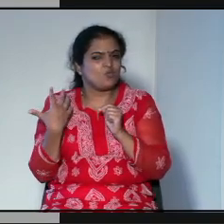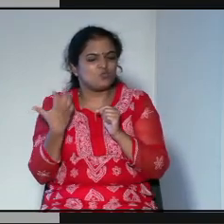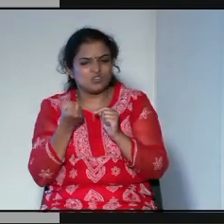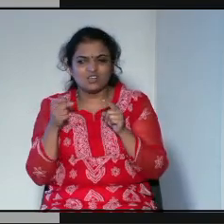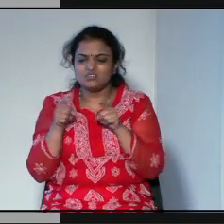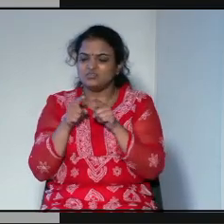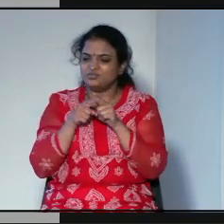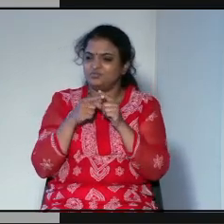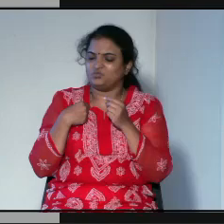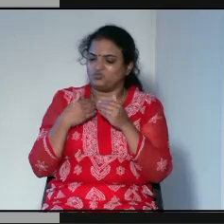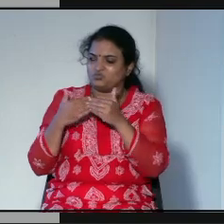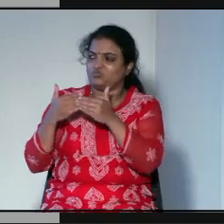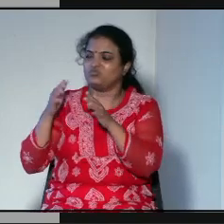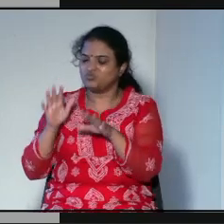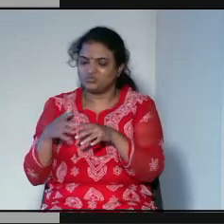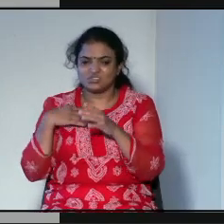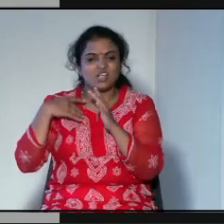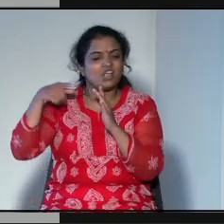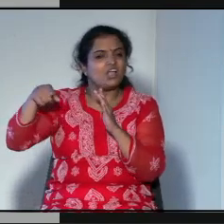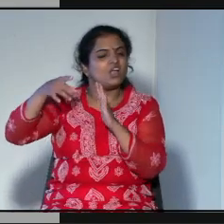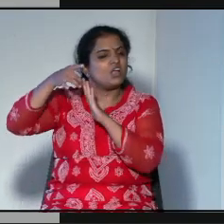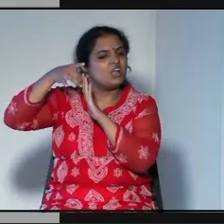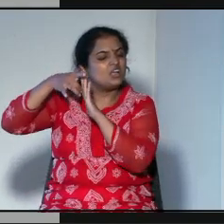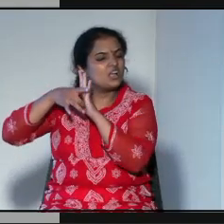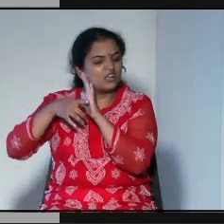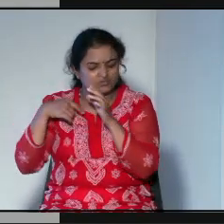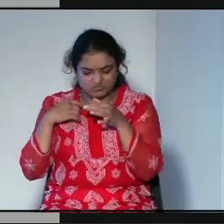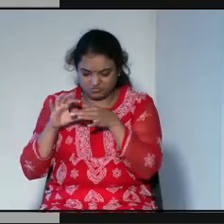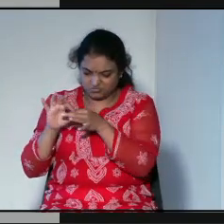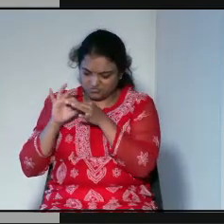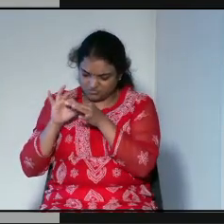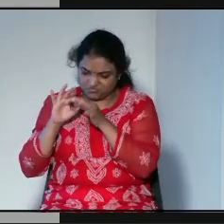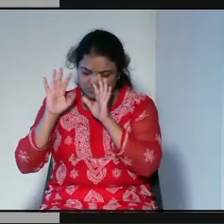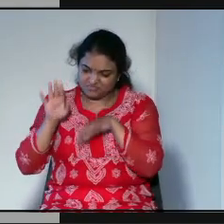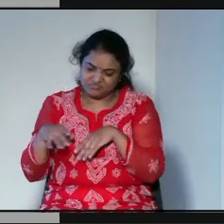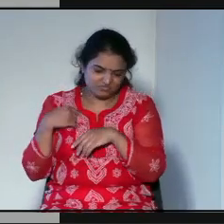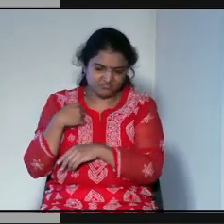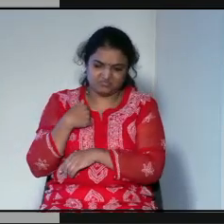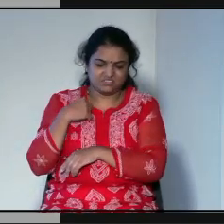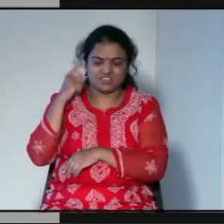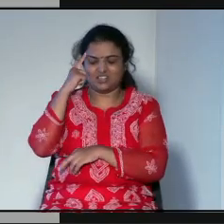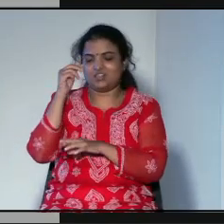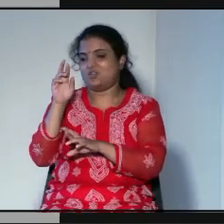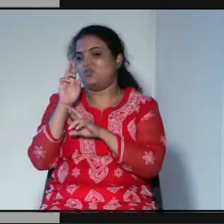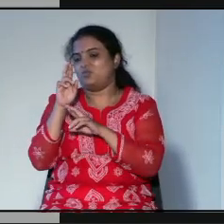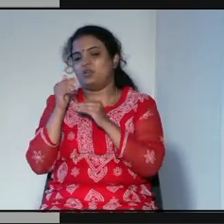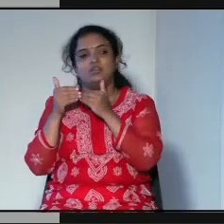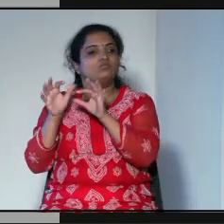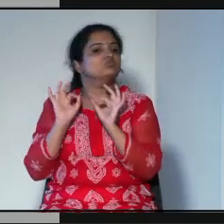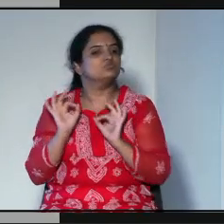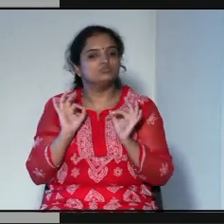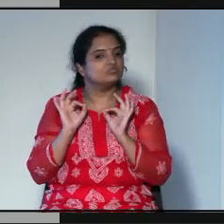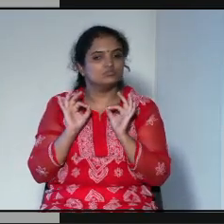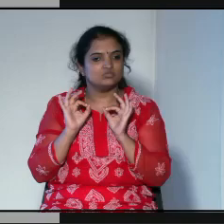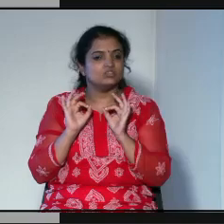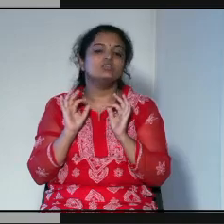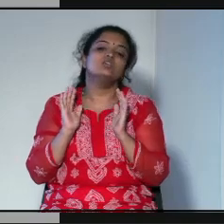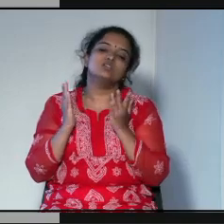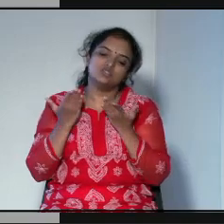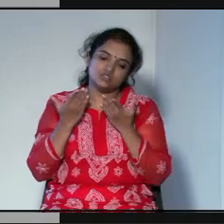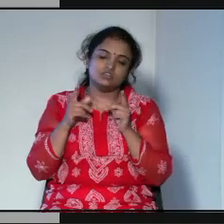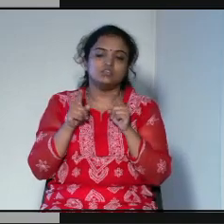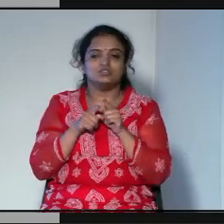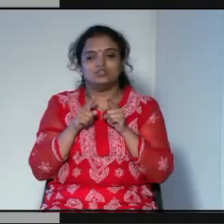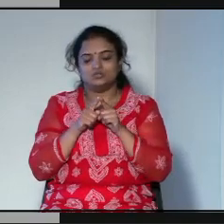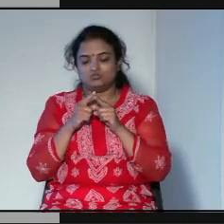them away. I feel a deep blood relationship with them, which is why I never wish to let them go." However, her yearning to